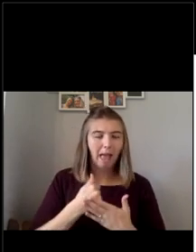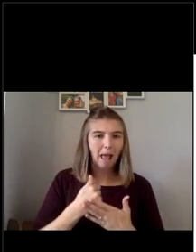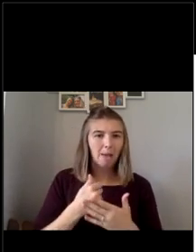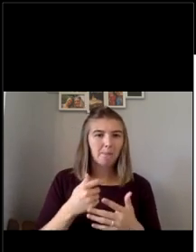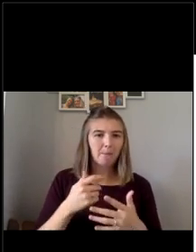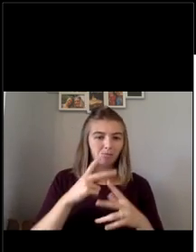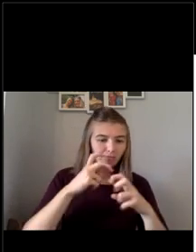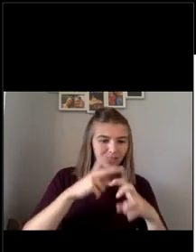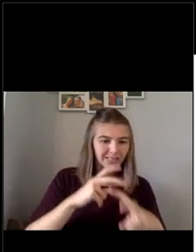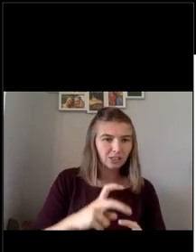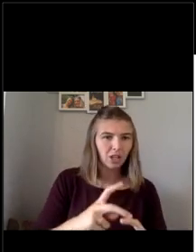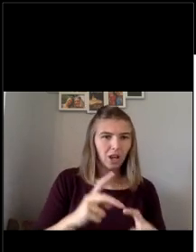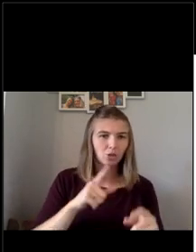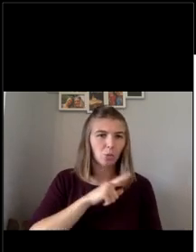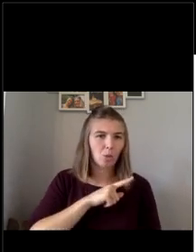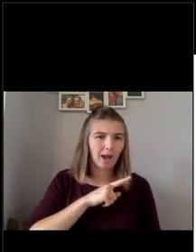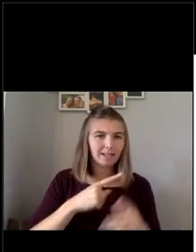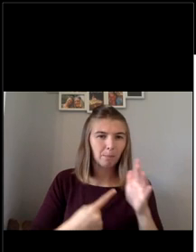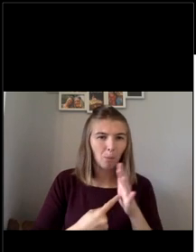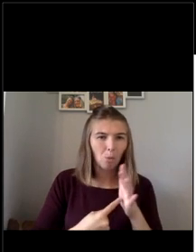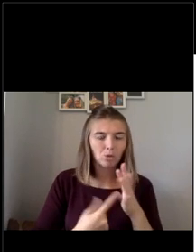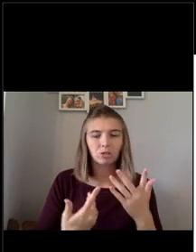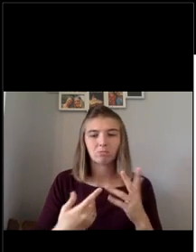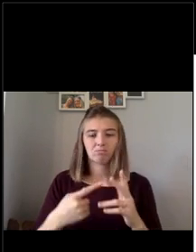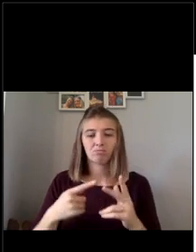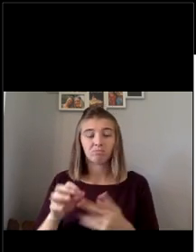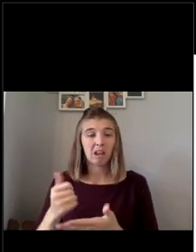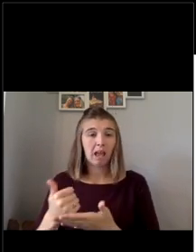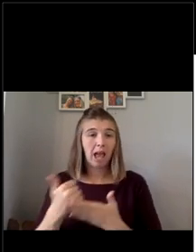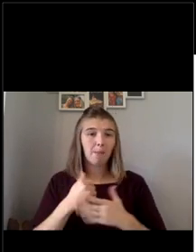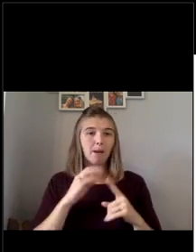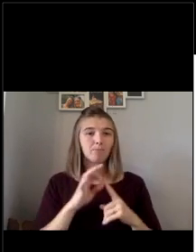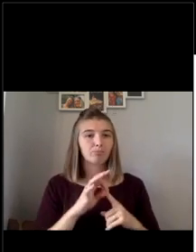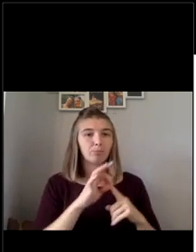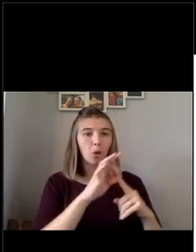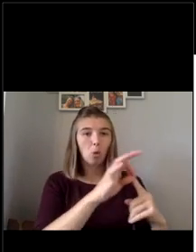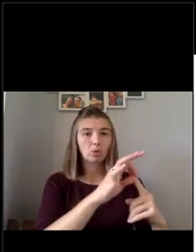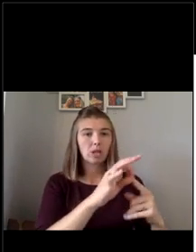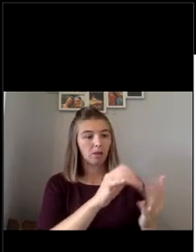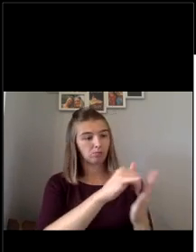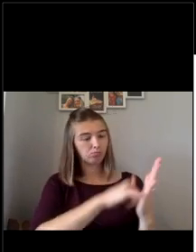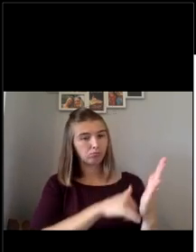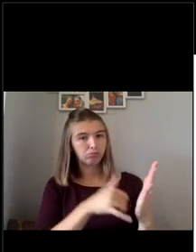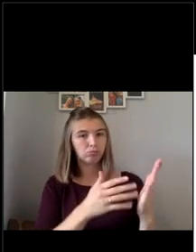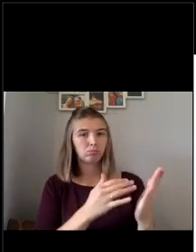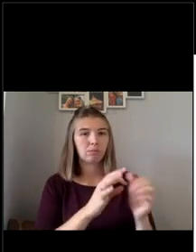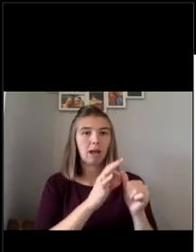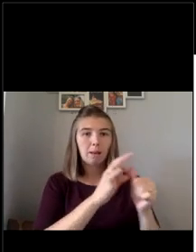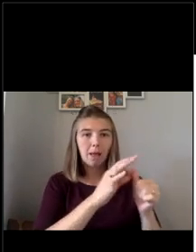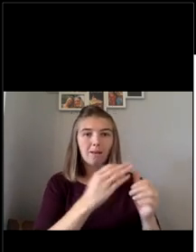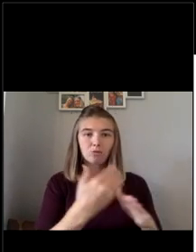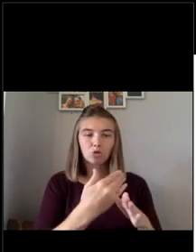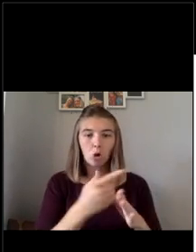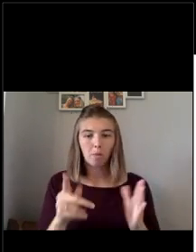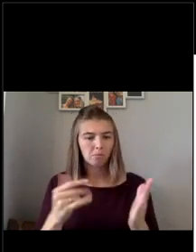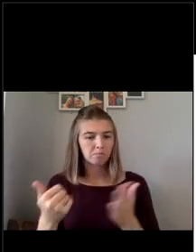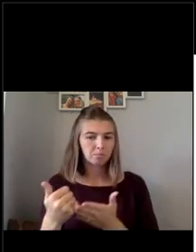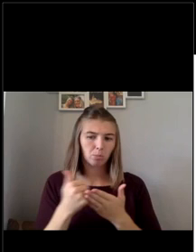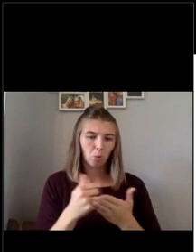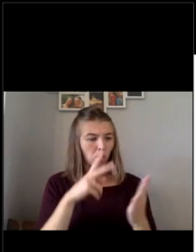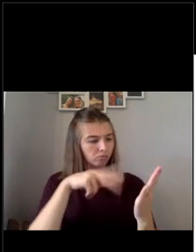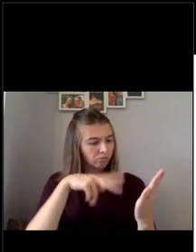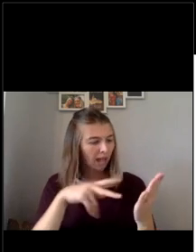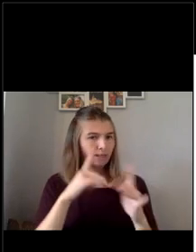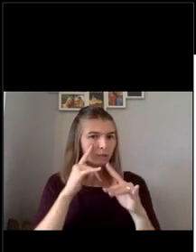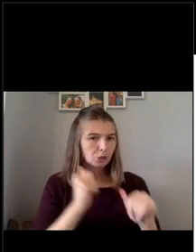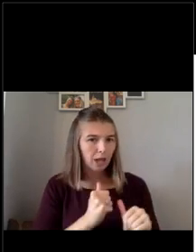my proposals when I was applying for jobs. They tried to arrange the social activities to accommodate my